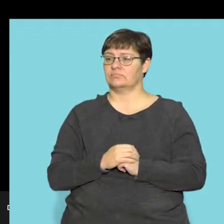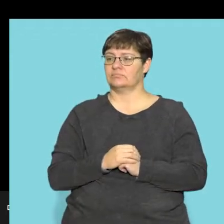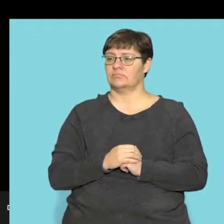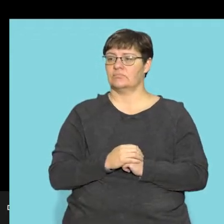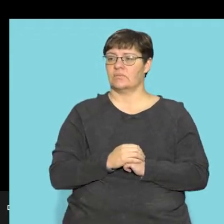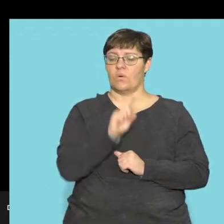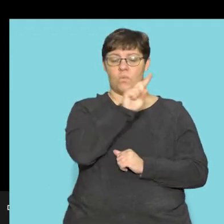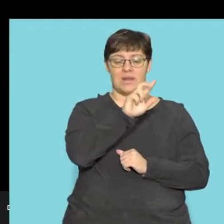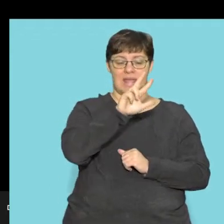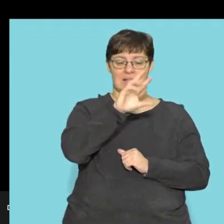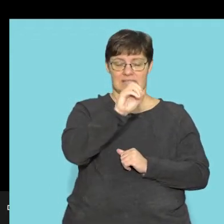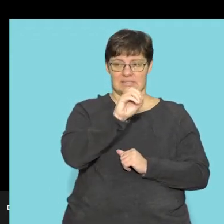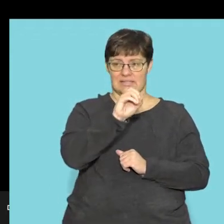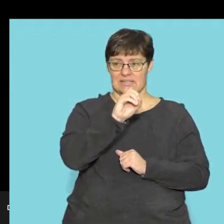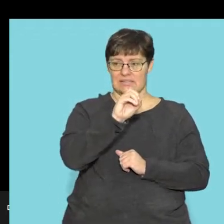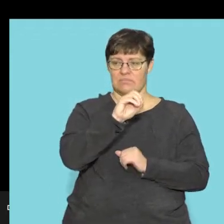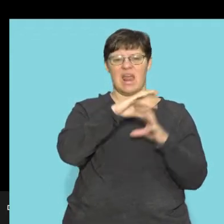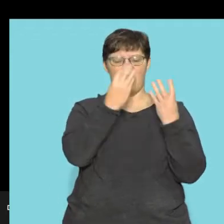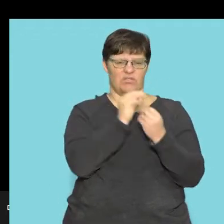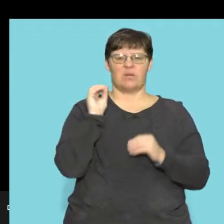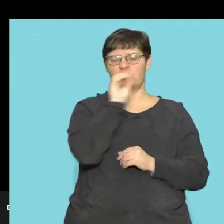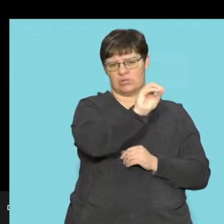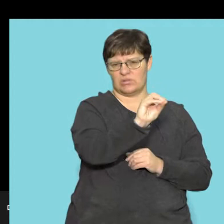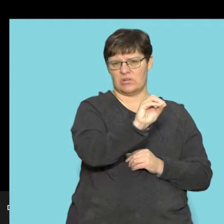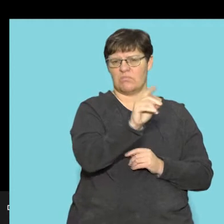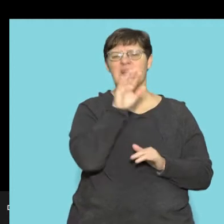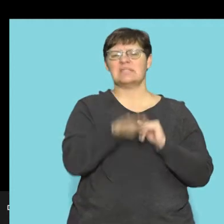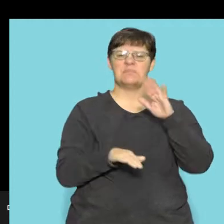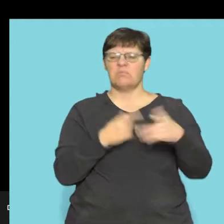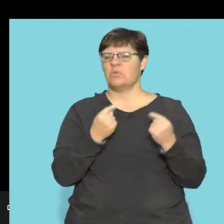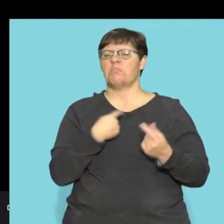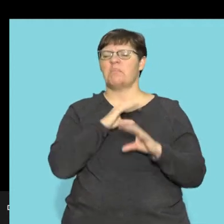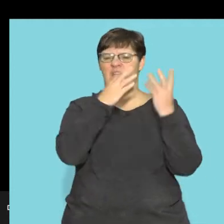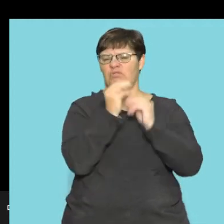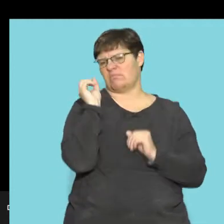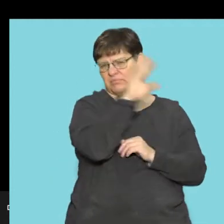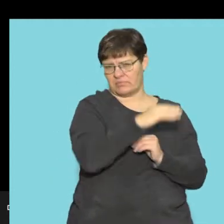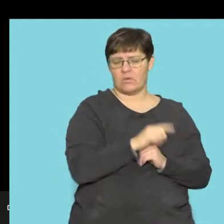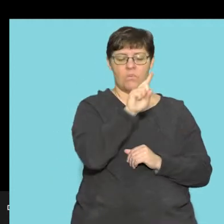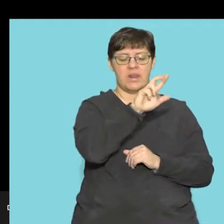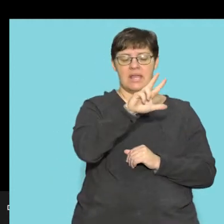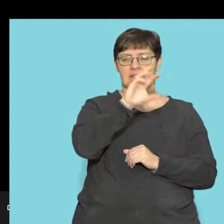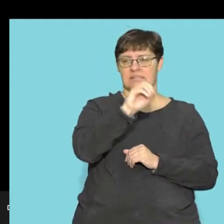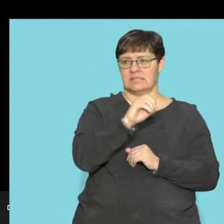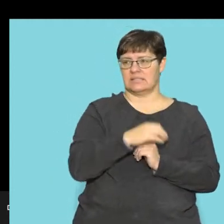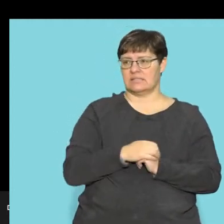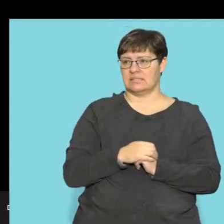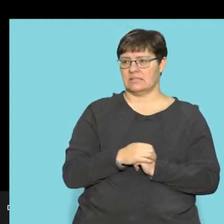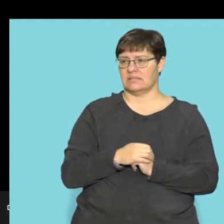will find that it's 180. I'm just going to do everything on the calculator, but you can always do it step by step, right?